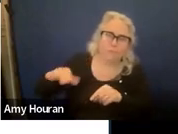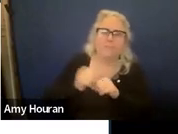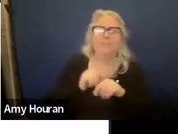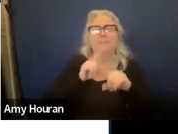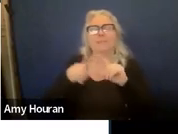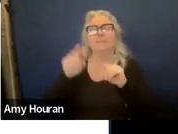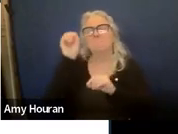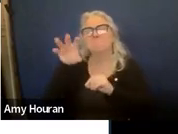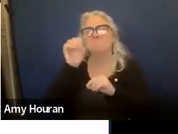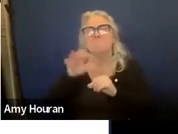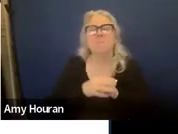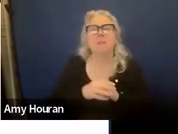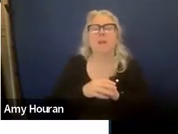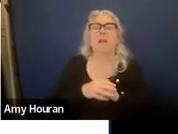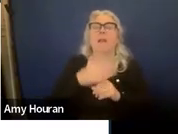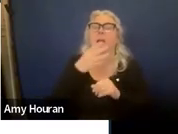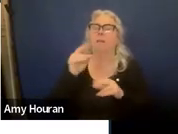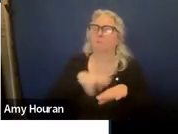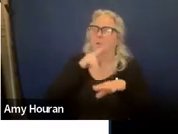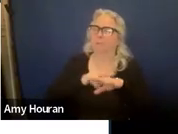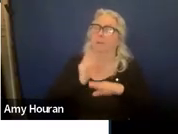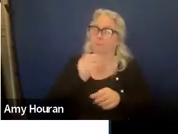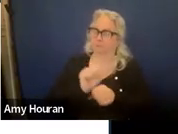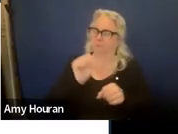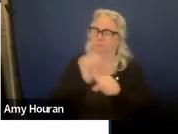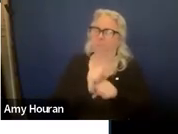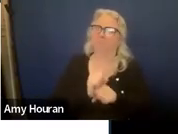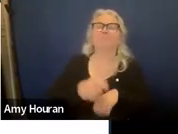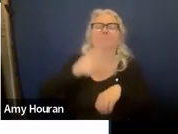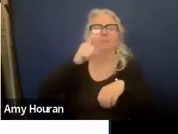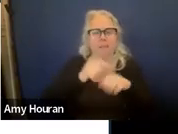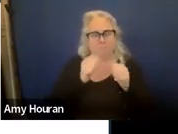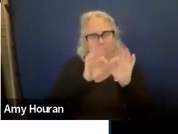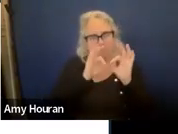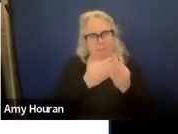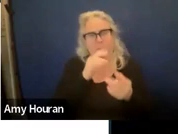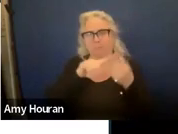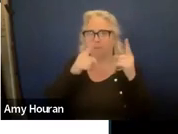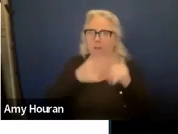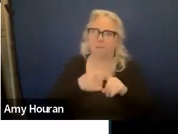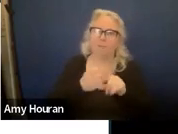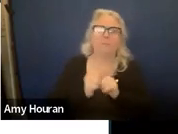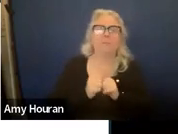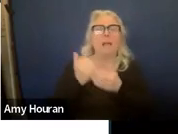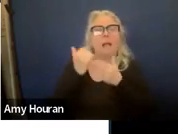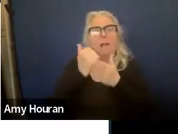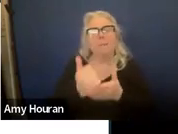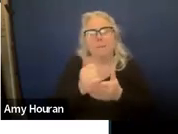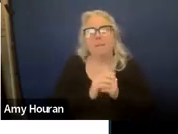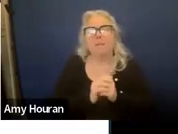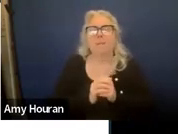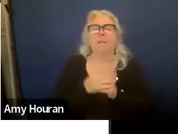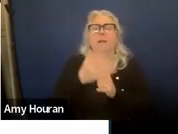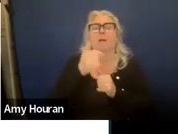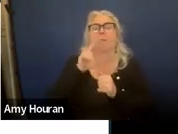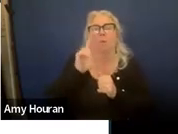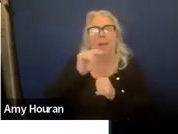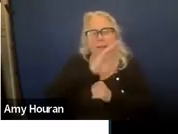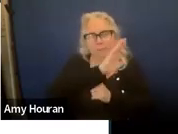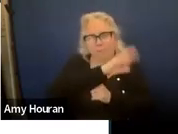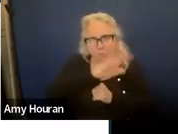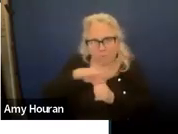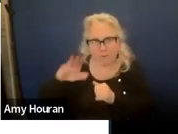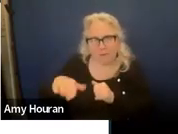of course our job, right? Spending time, family and friends, absolutely being helpful. Grandkids,